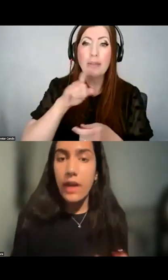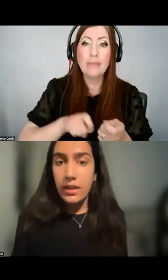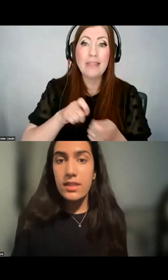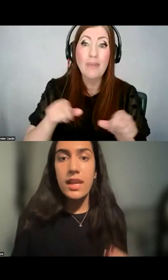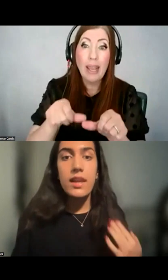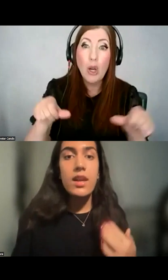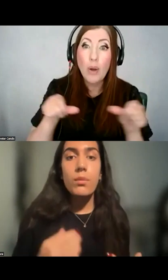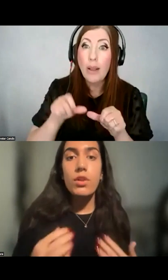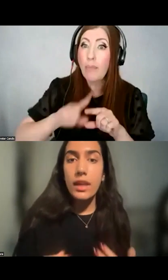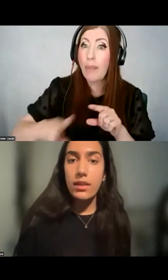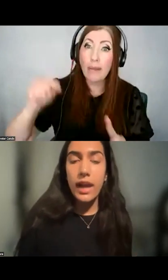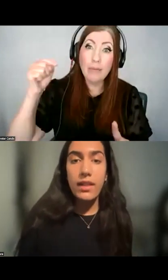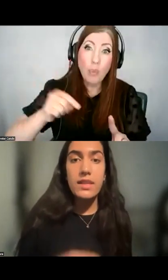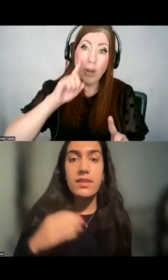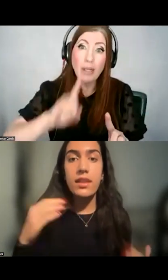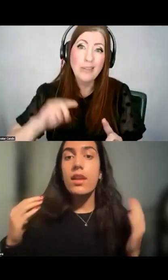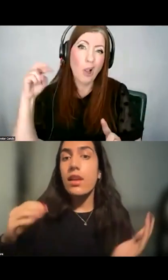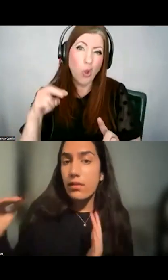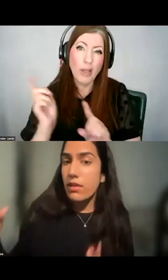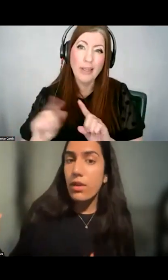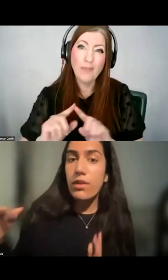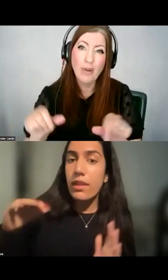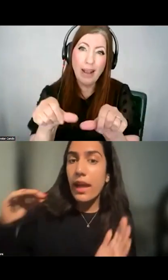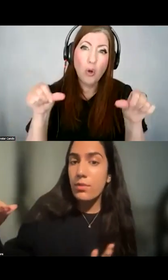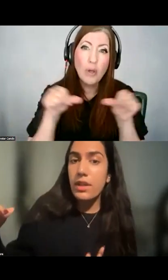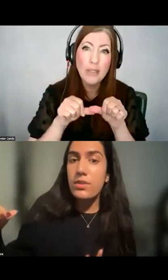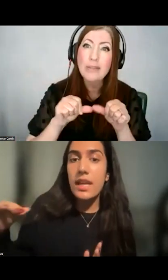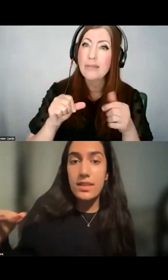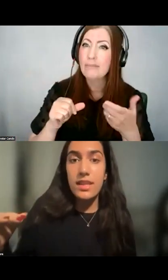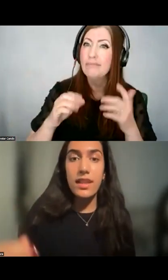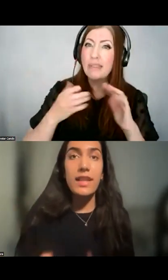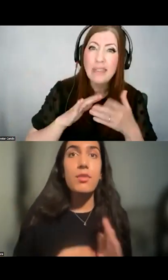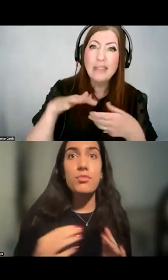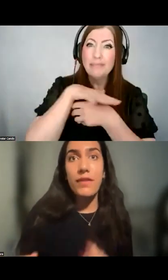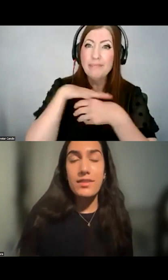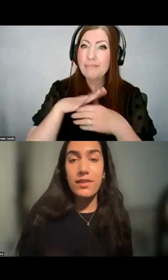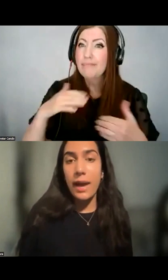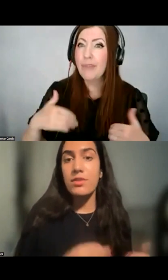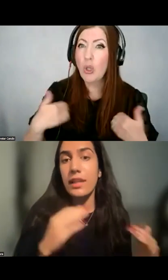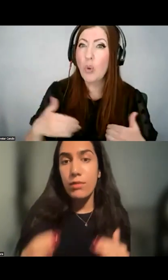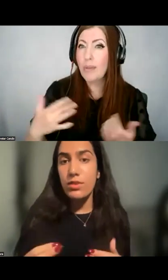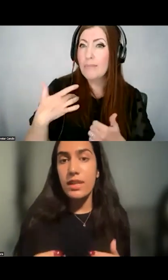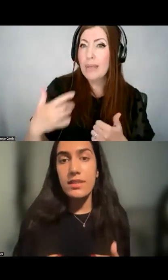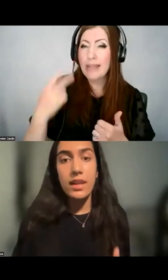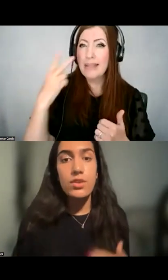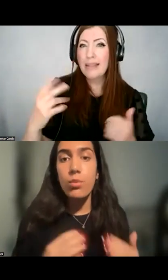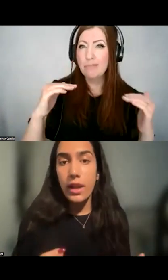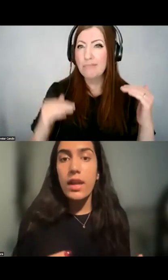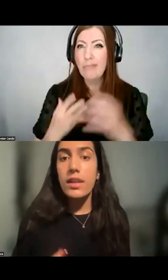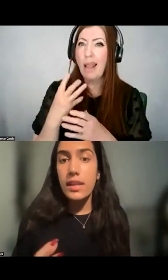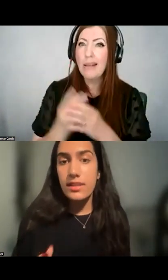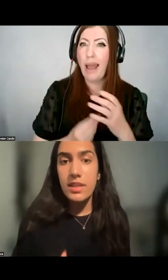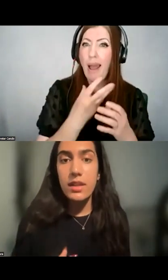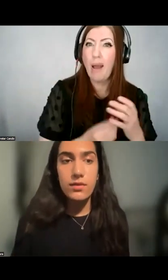At the end of the day, when we're looking at localities that that's where you tend to see like the most pervasive gaps or get the most insight into